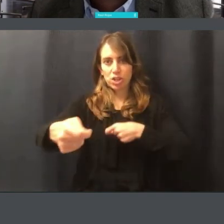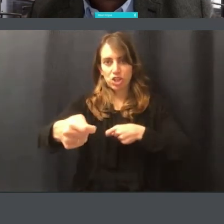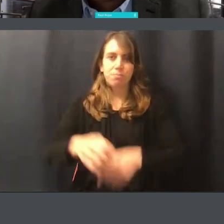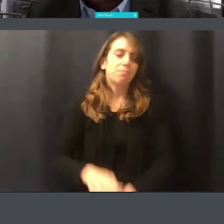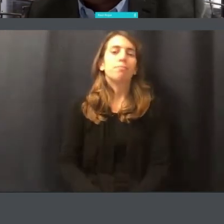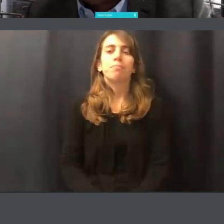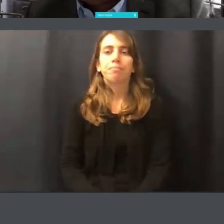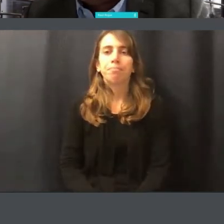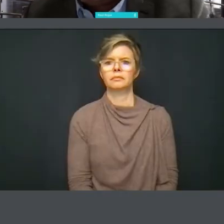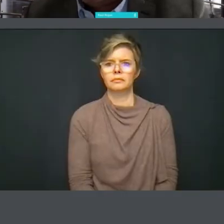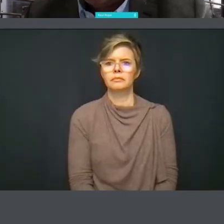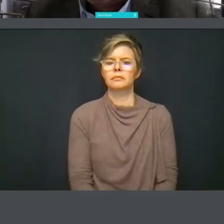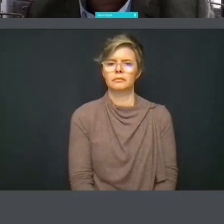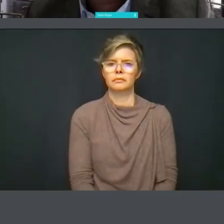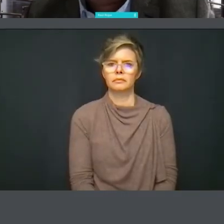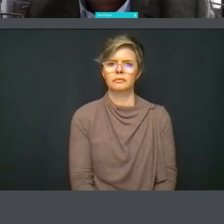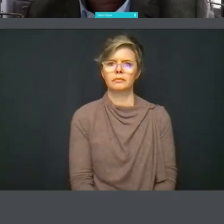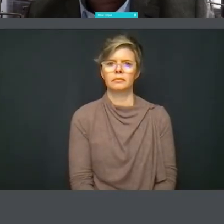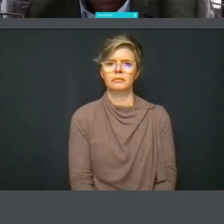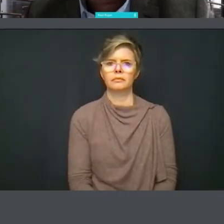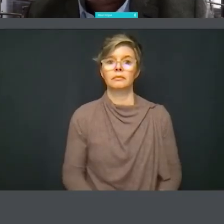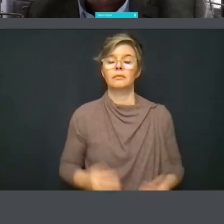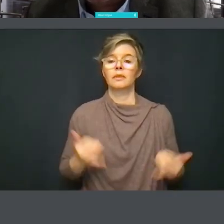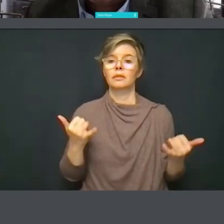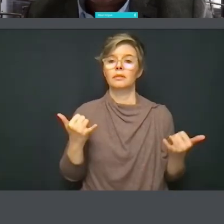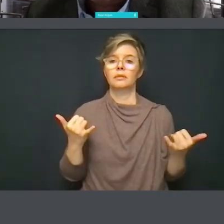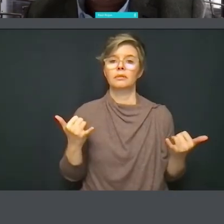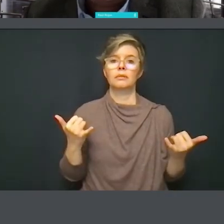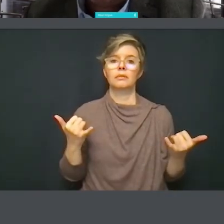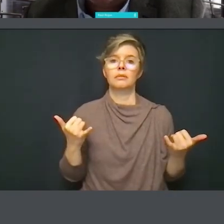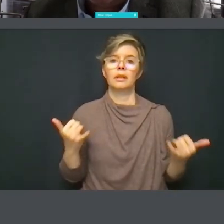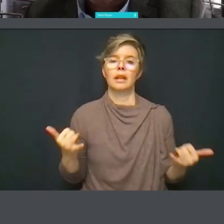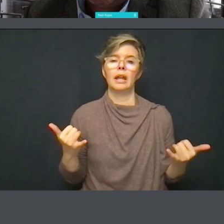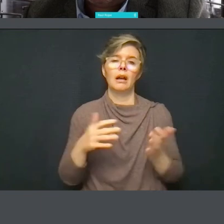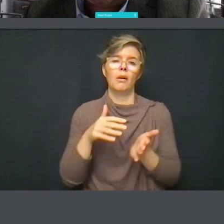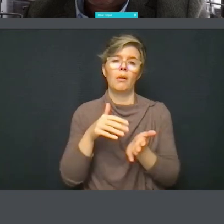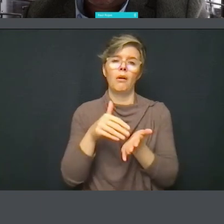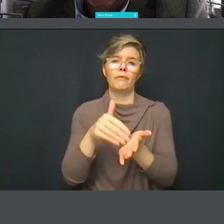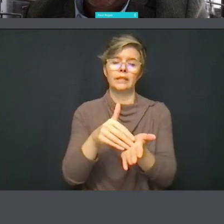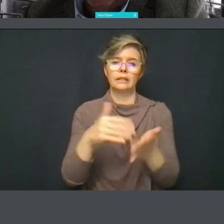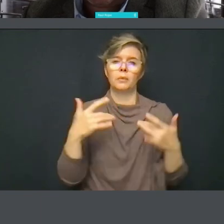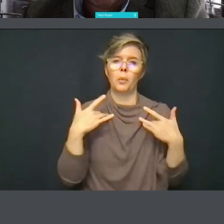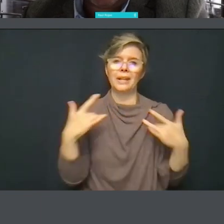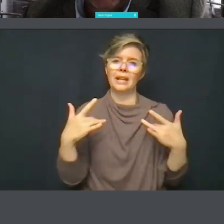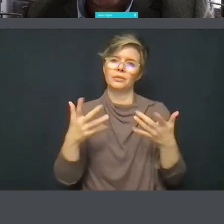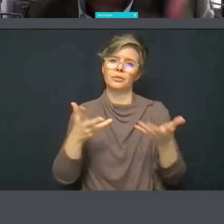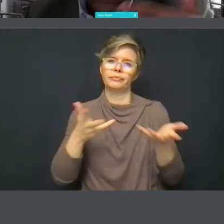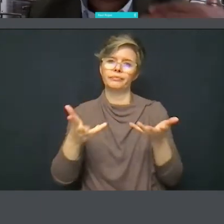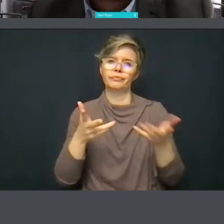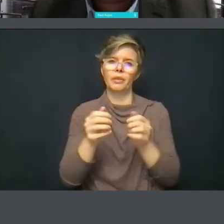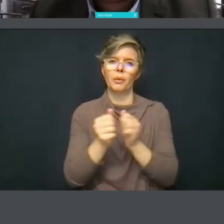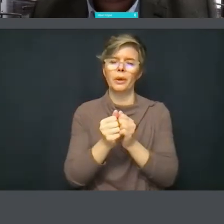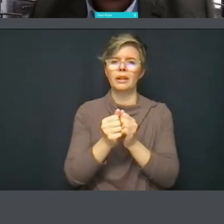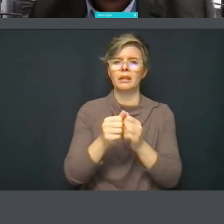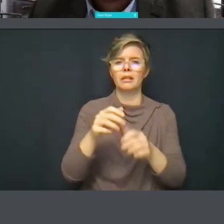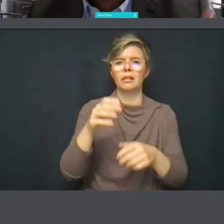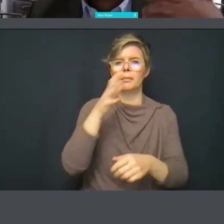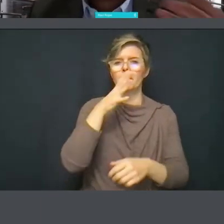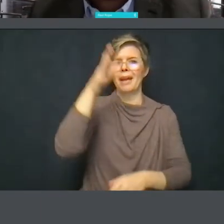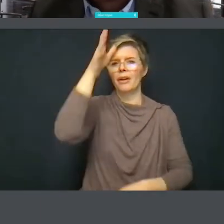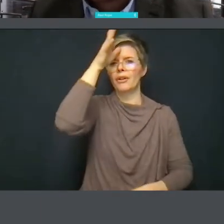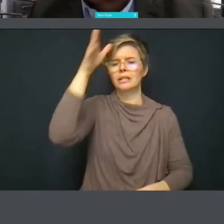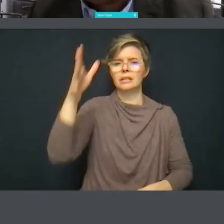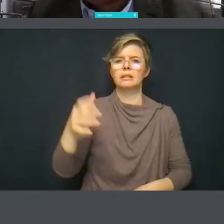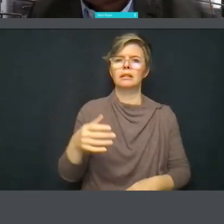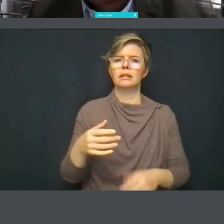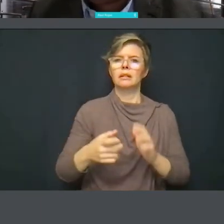So, a lot of times we will work with parents, and many parents sometimes want to ask us as the clinicians